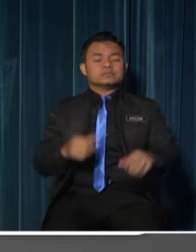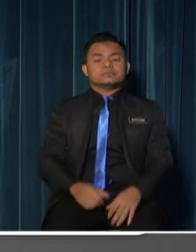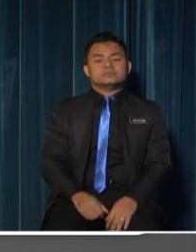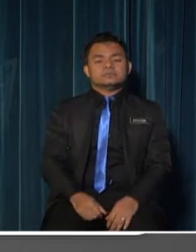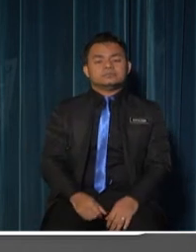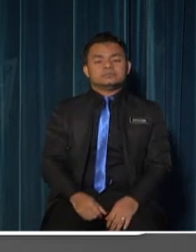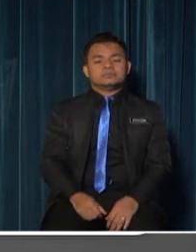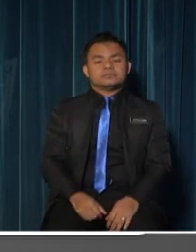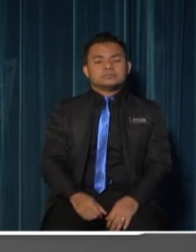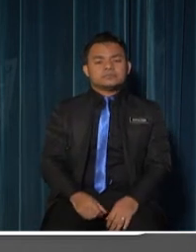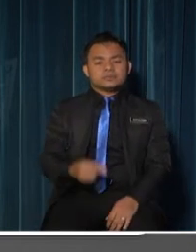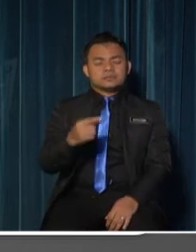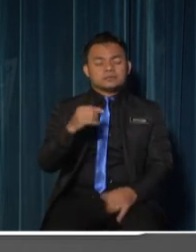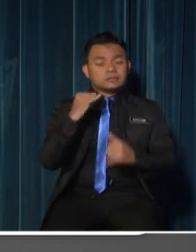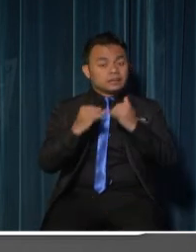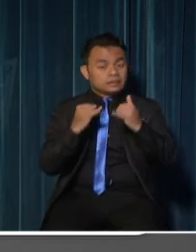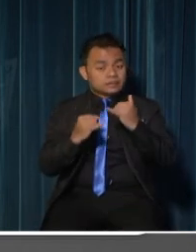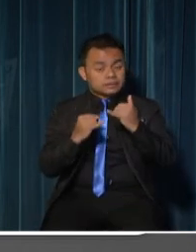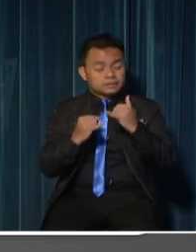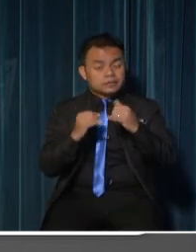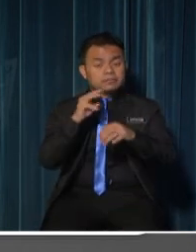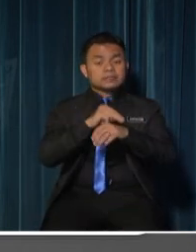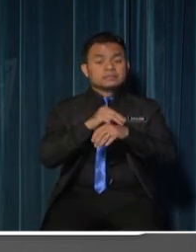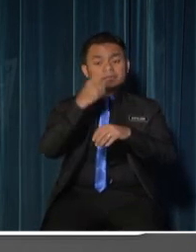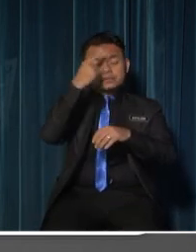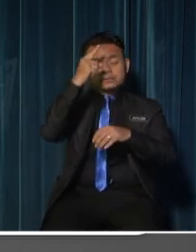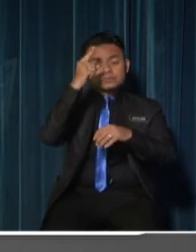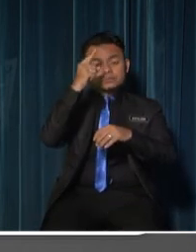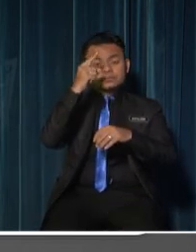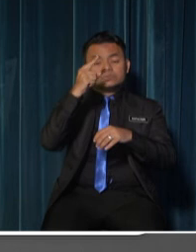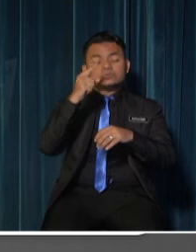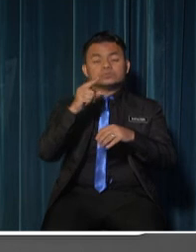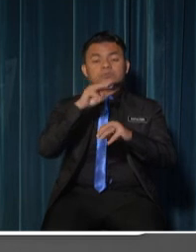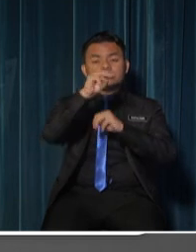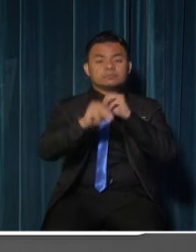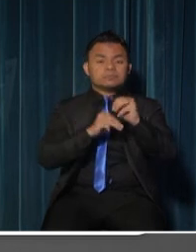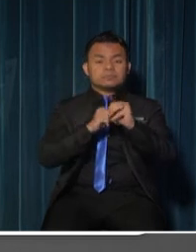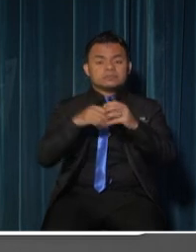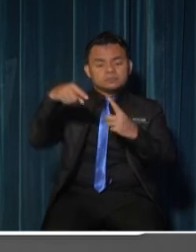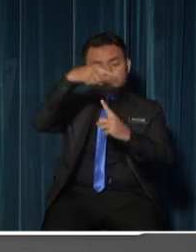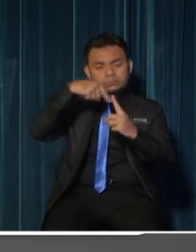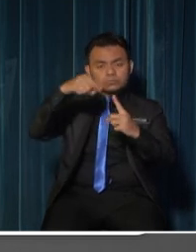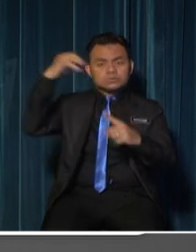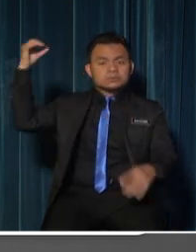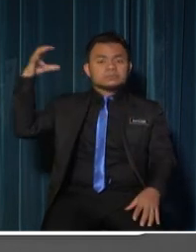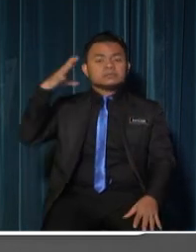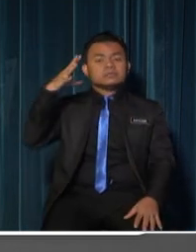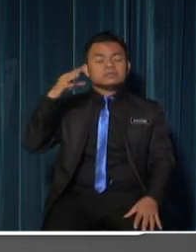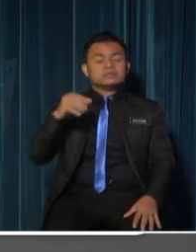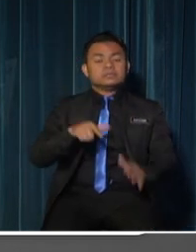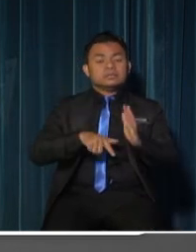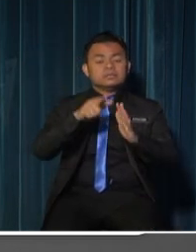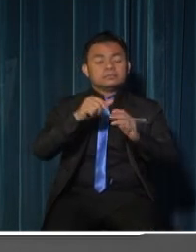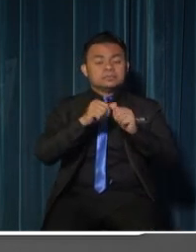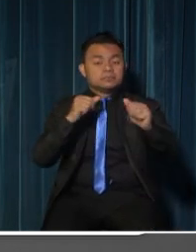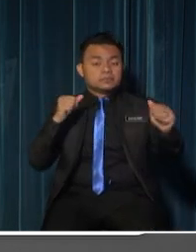In conclusion, the time taken for Mars to revolve around the sun is longer compared